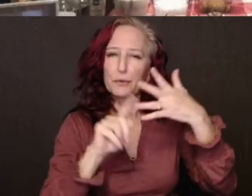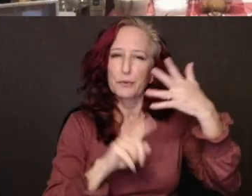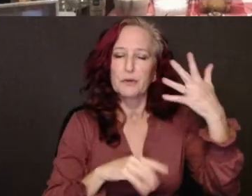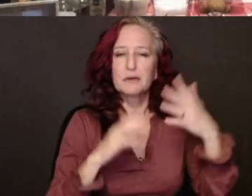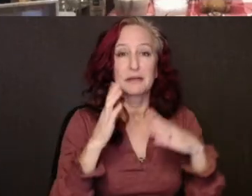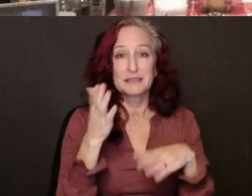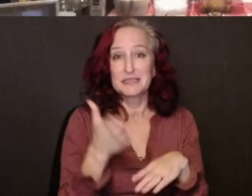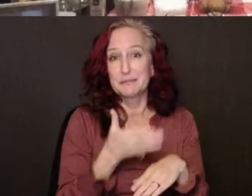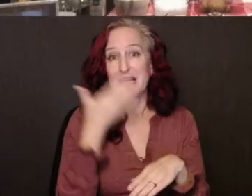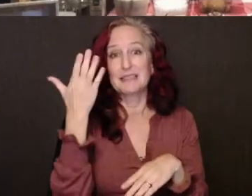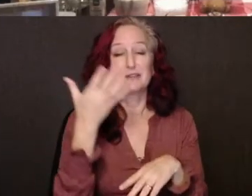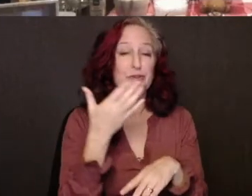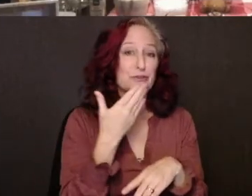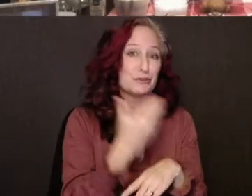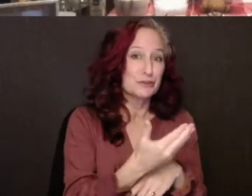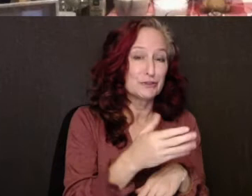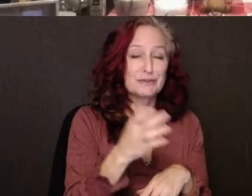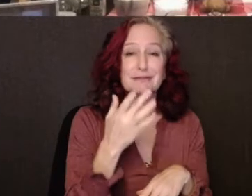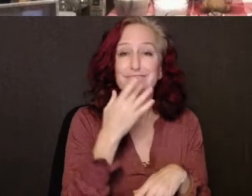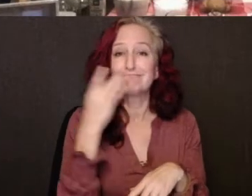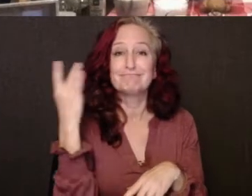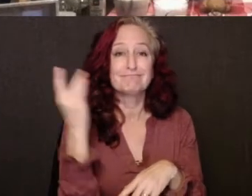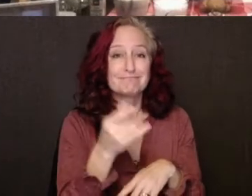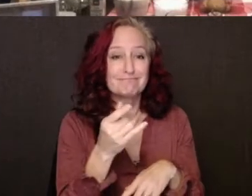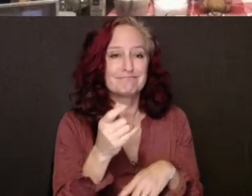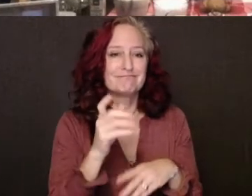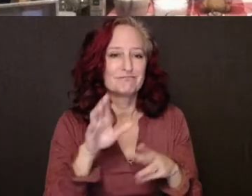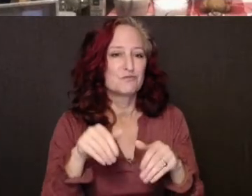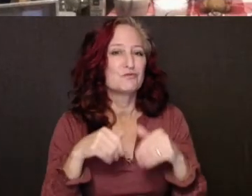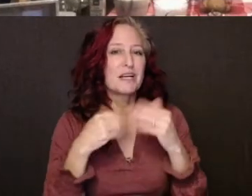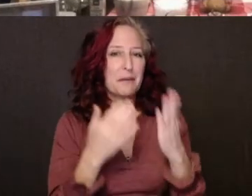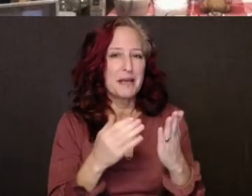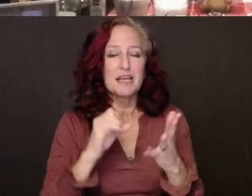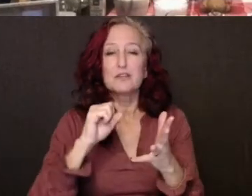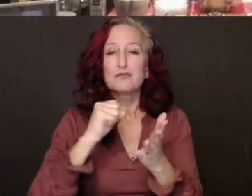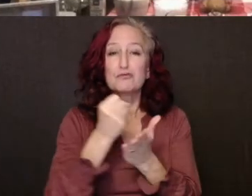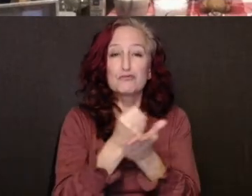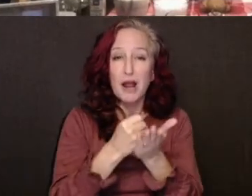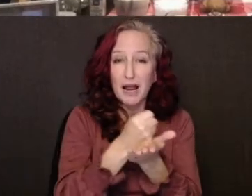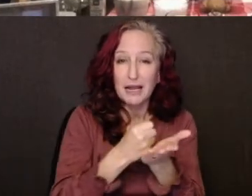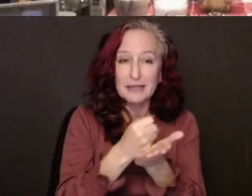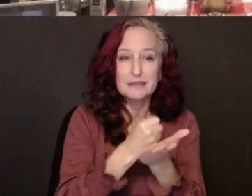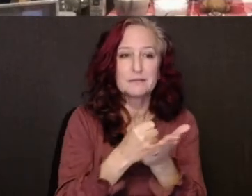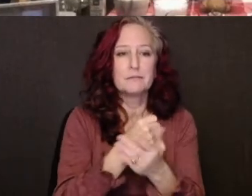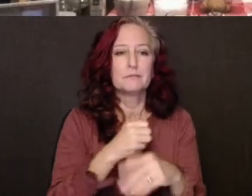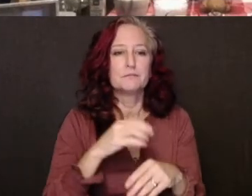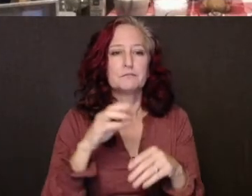and I made sure it was a fine powder. Typically it's just black tea,